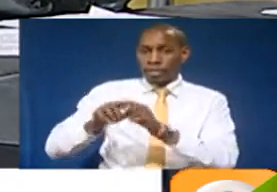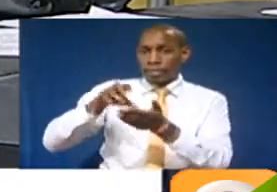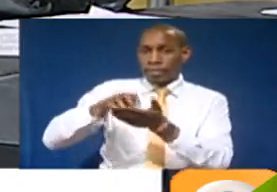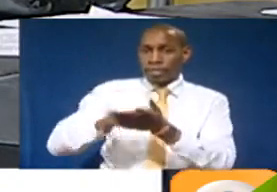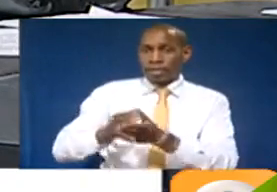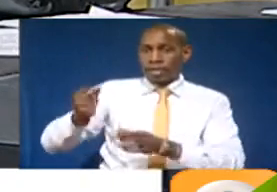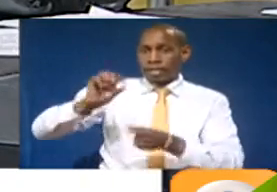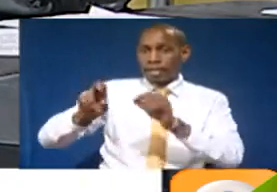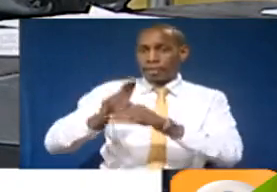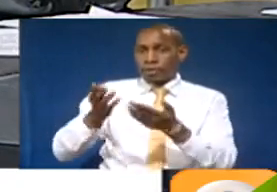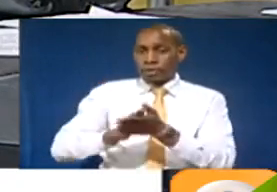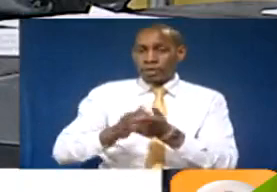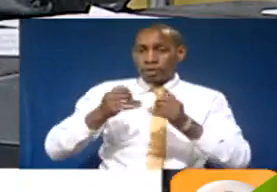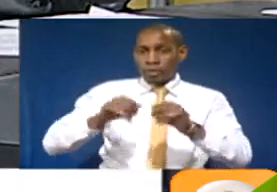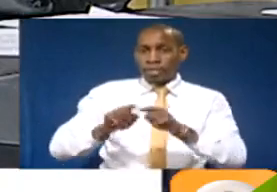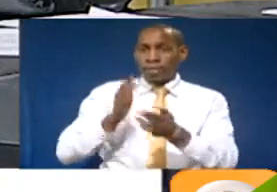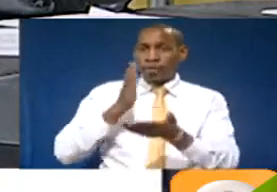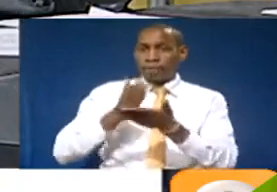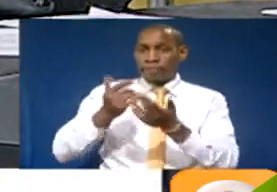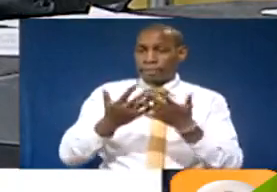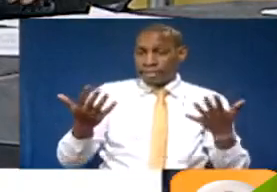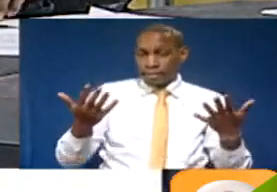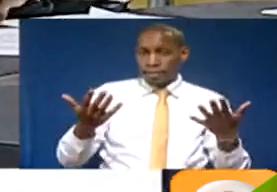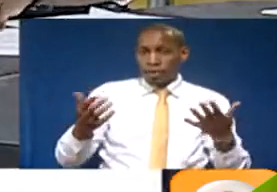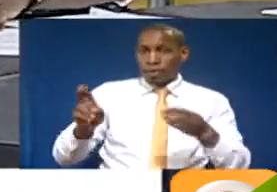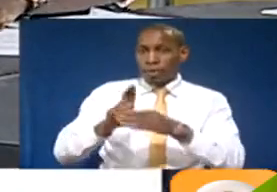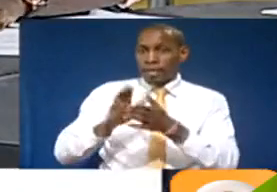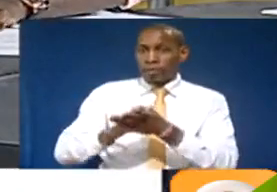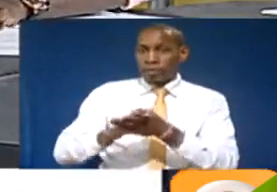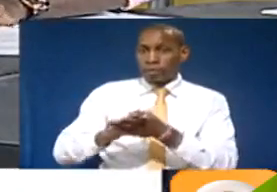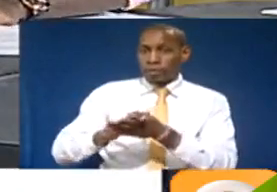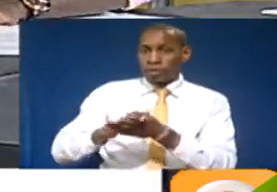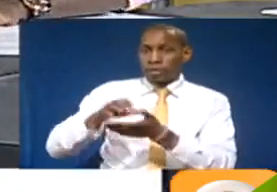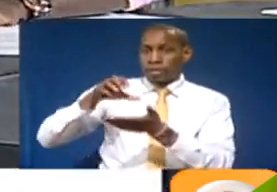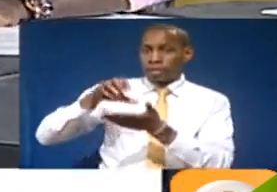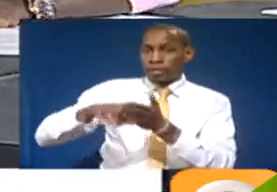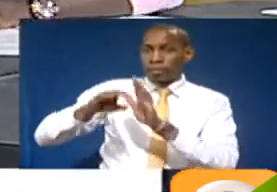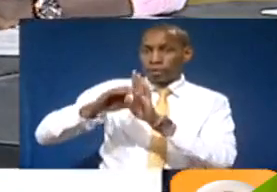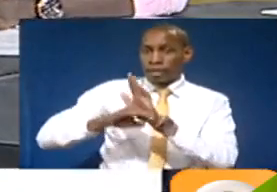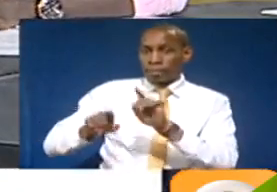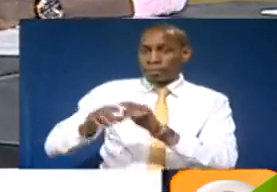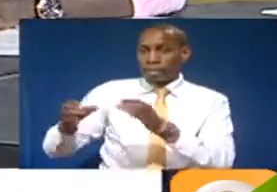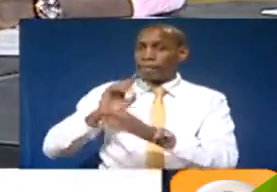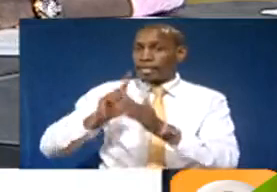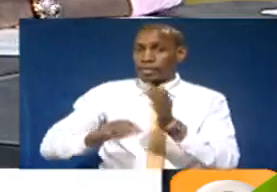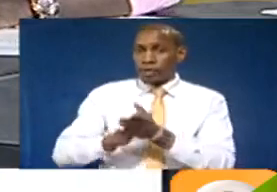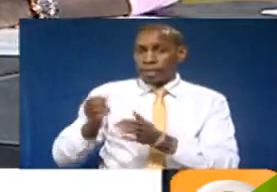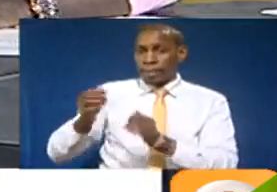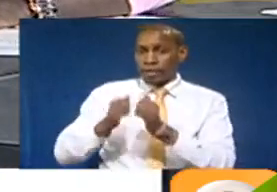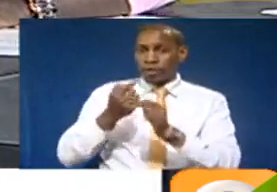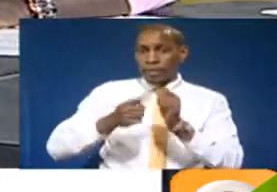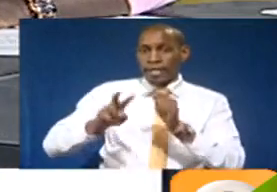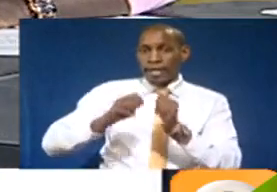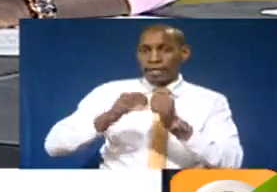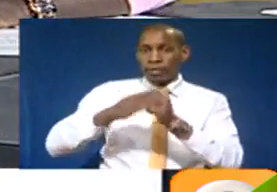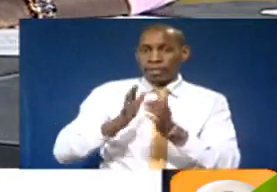the laboratory will be used to test and certify equipment used in the live line maintenance program, which the company set up in October